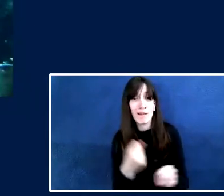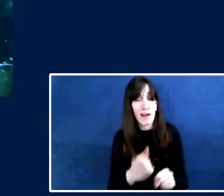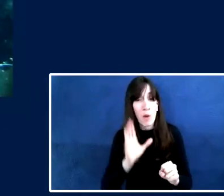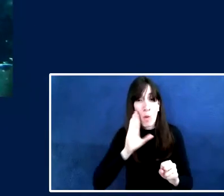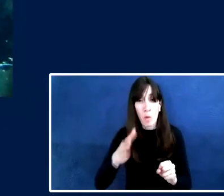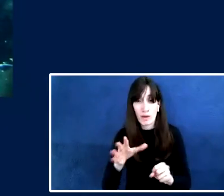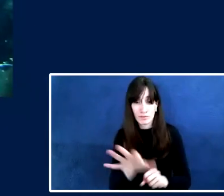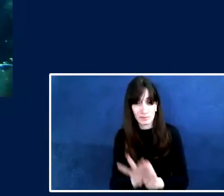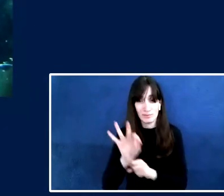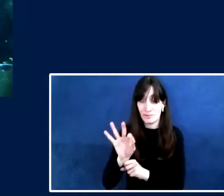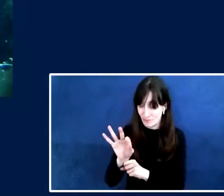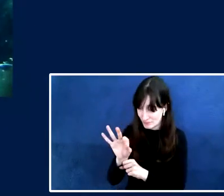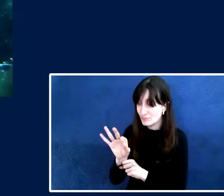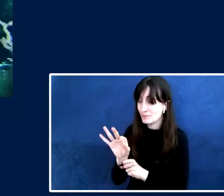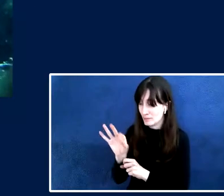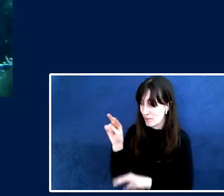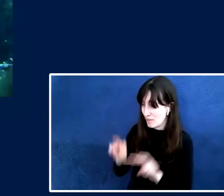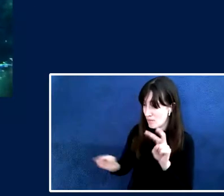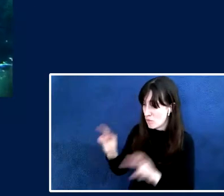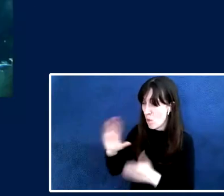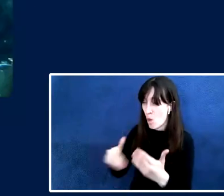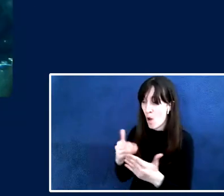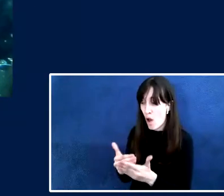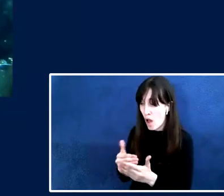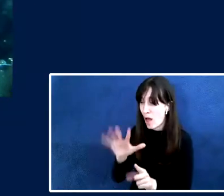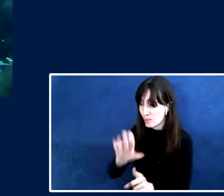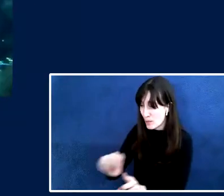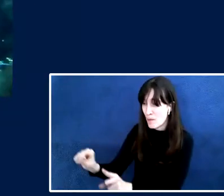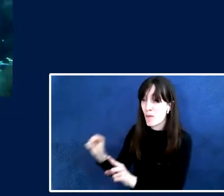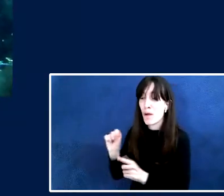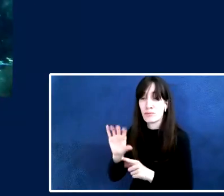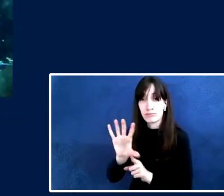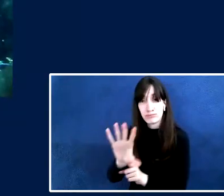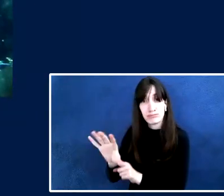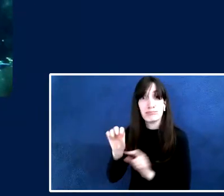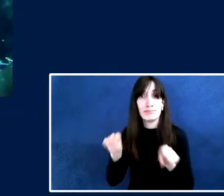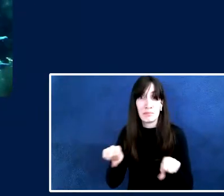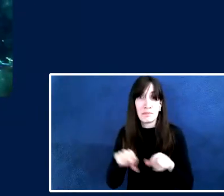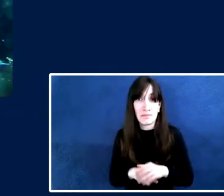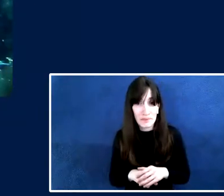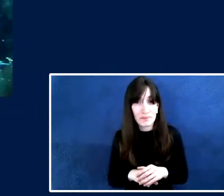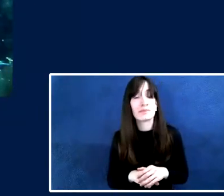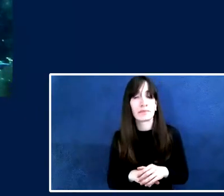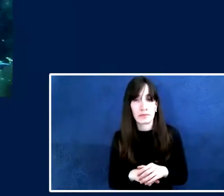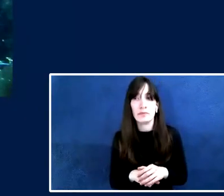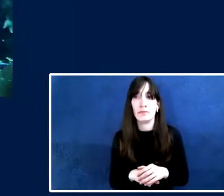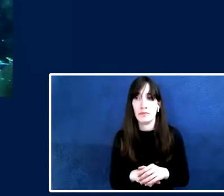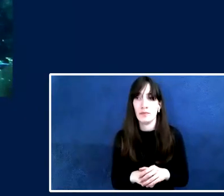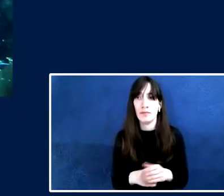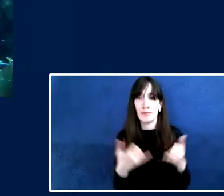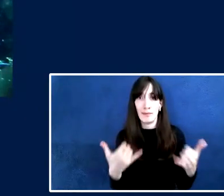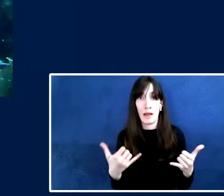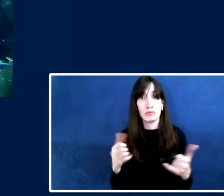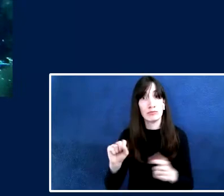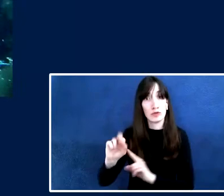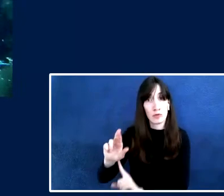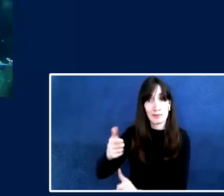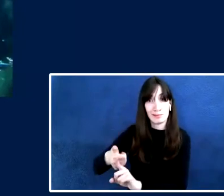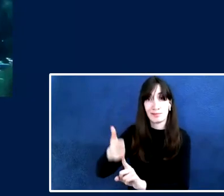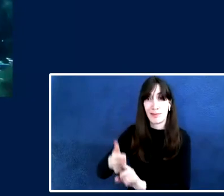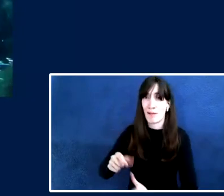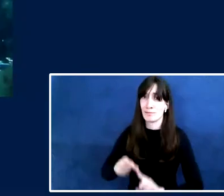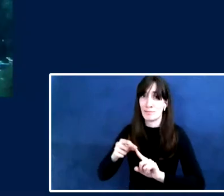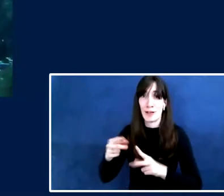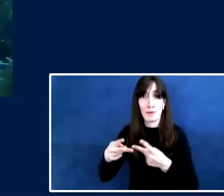these coral stars that are in front of us. Now, Sur Ridge is a special place, but deep